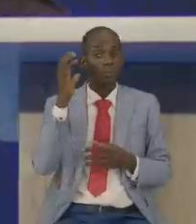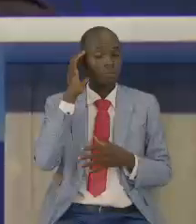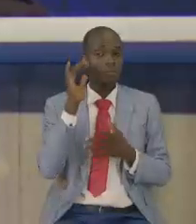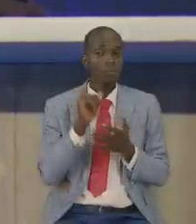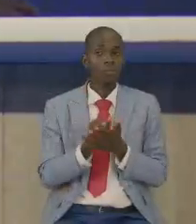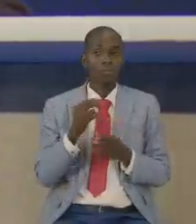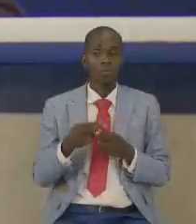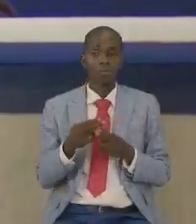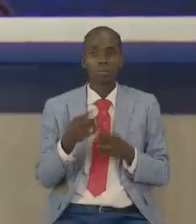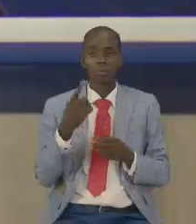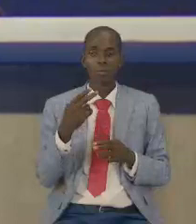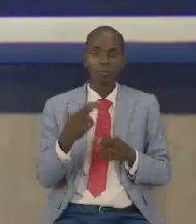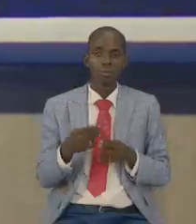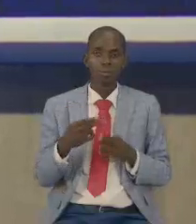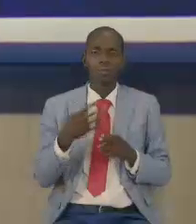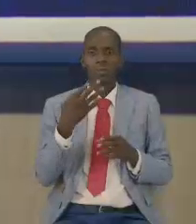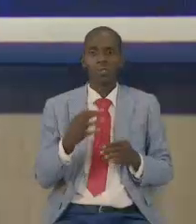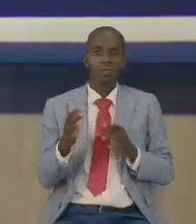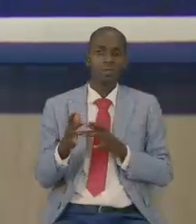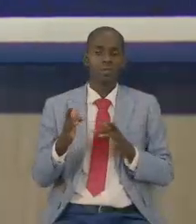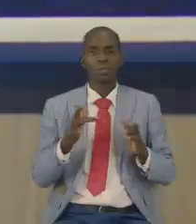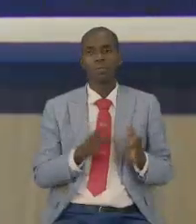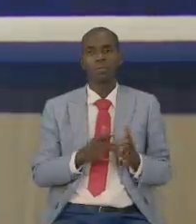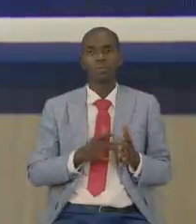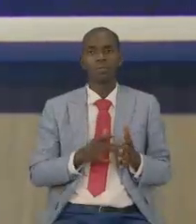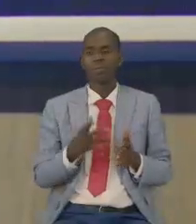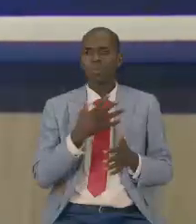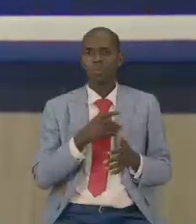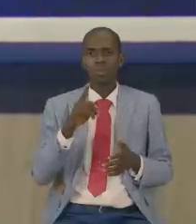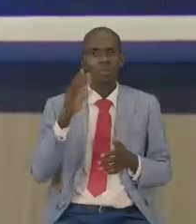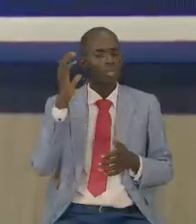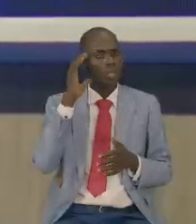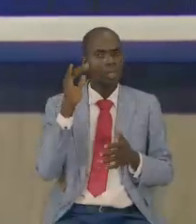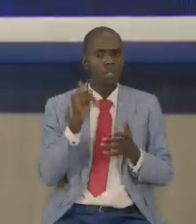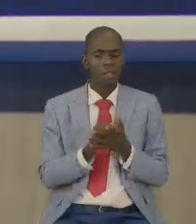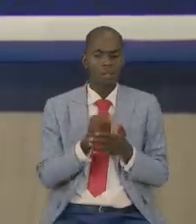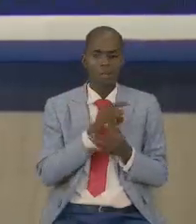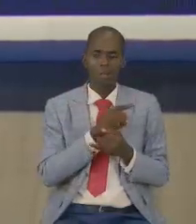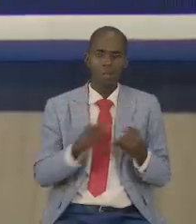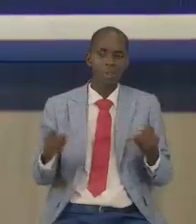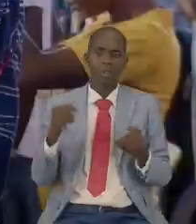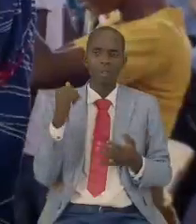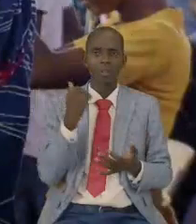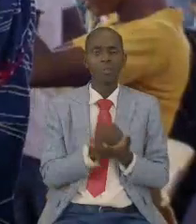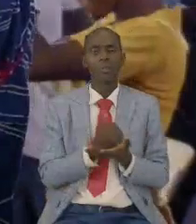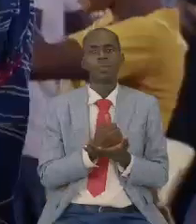Jesus, and you hear the final amen, the work will have been